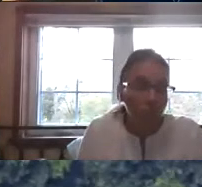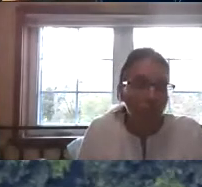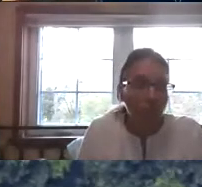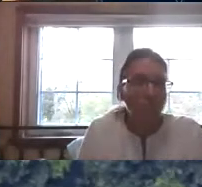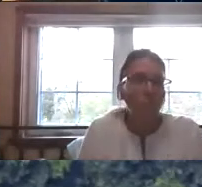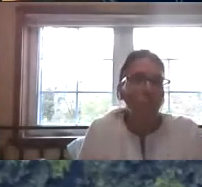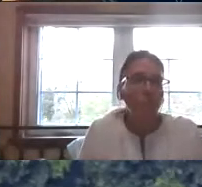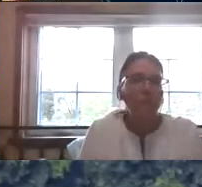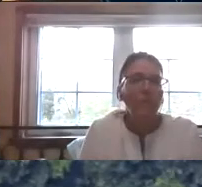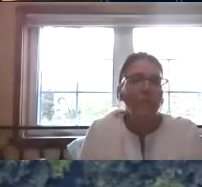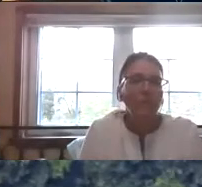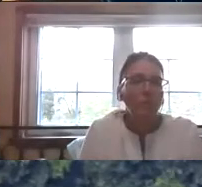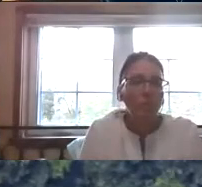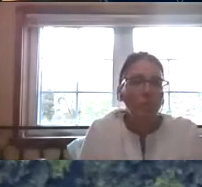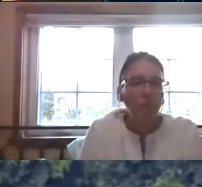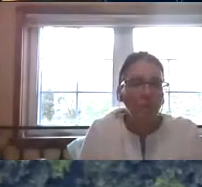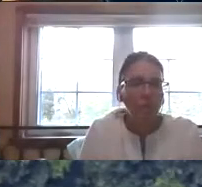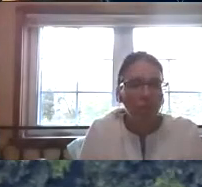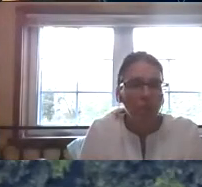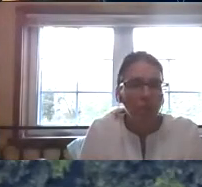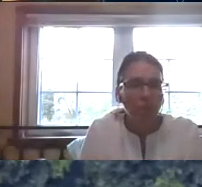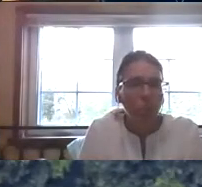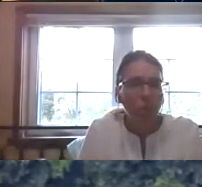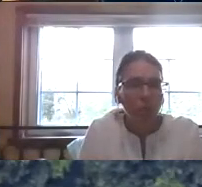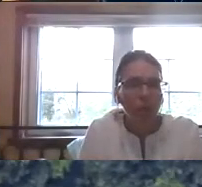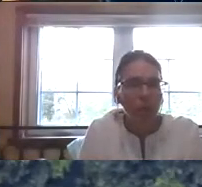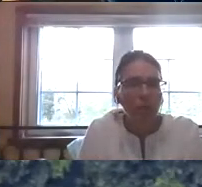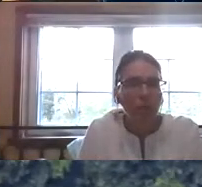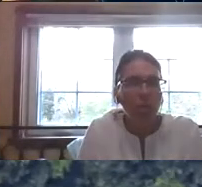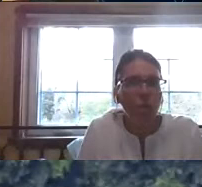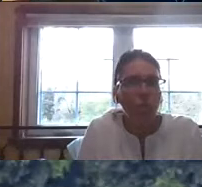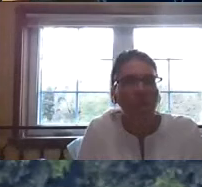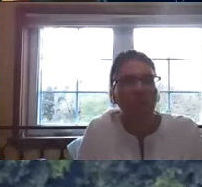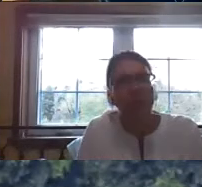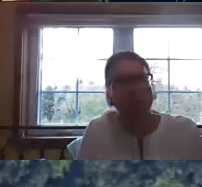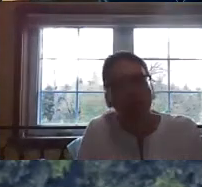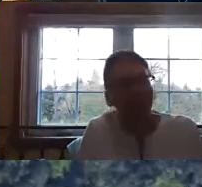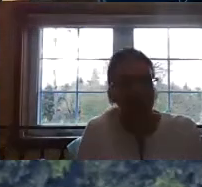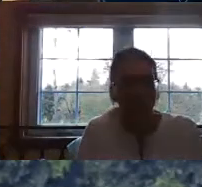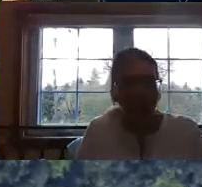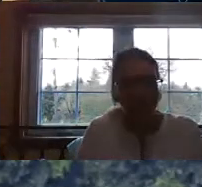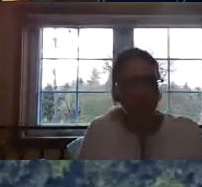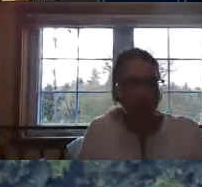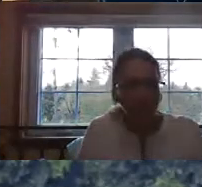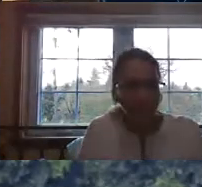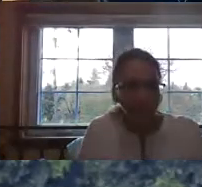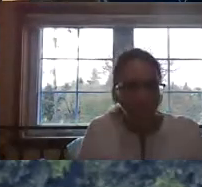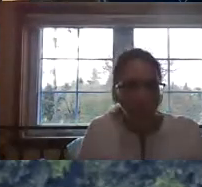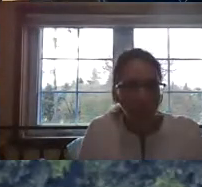three concepts maybe, would be either making it a one-way going toward Murray